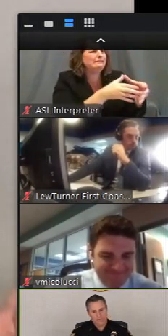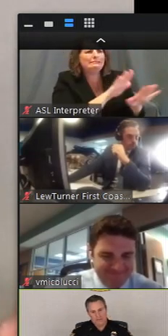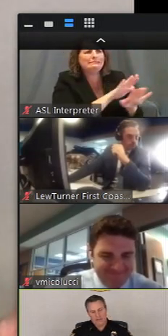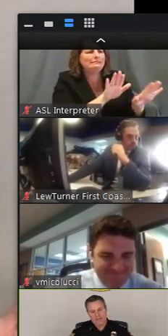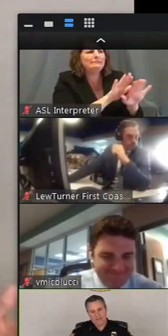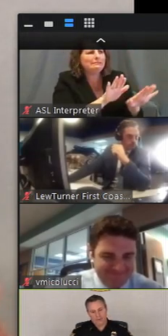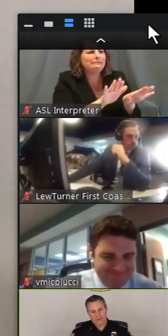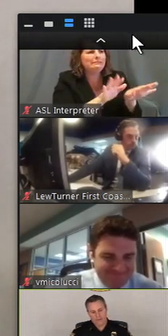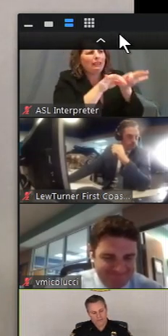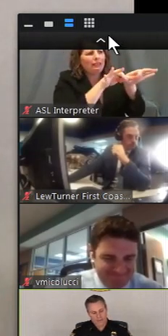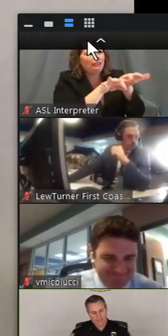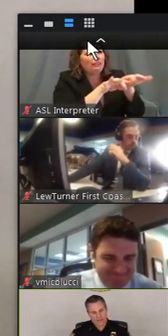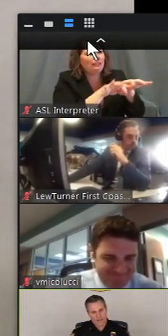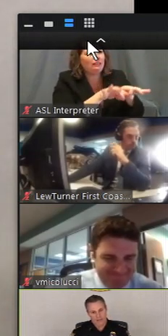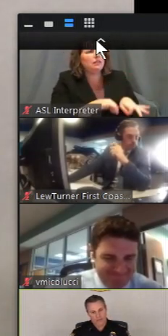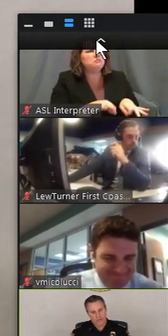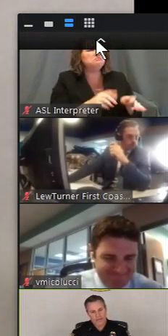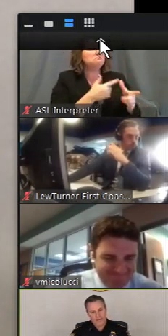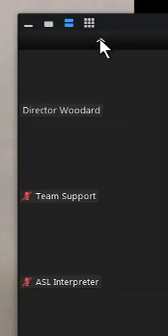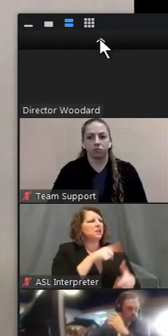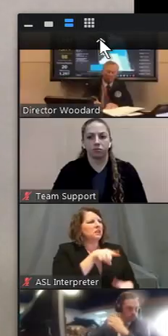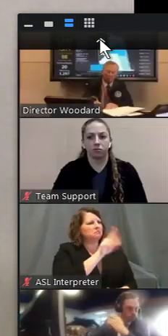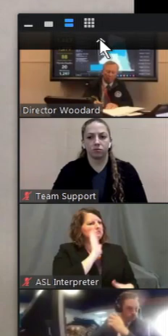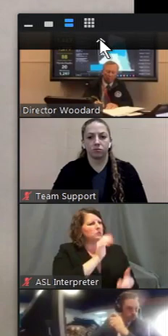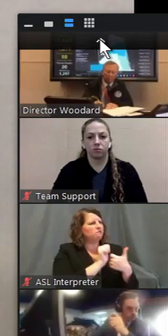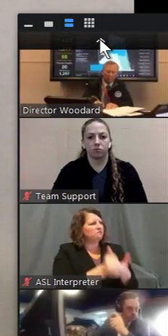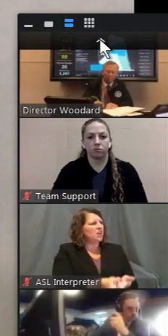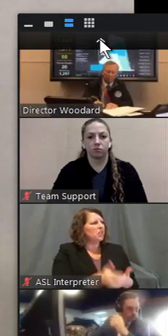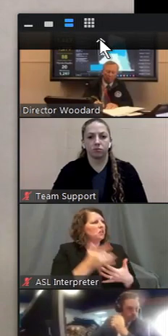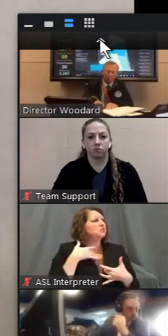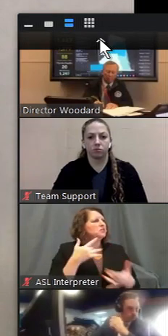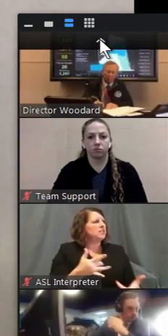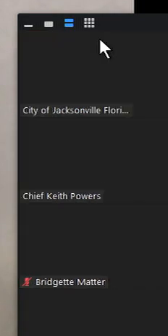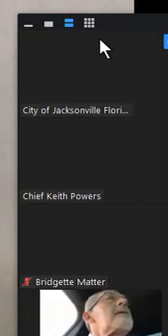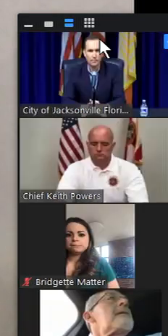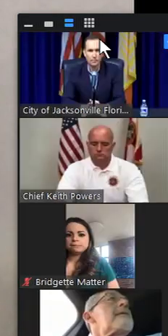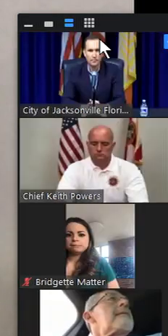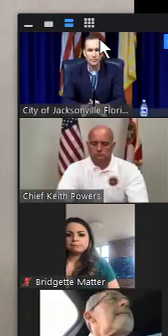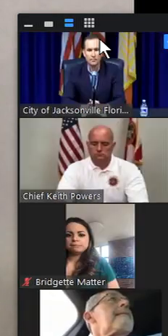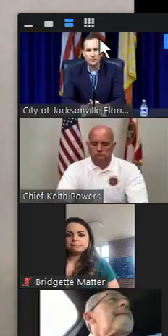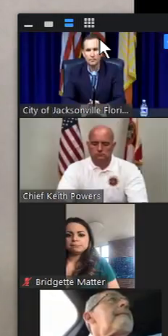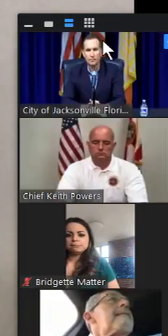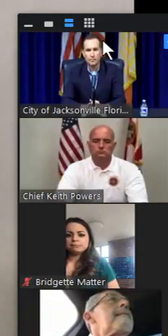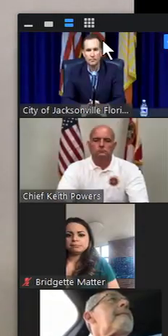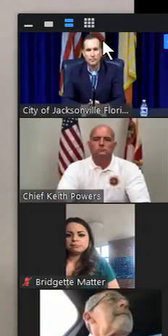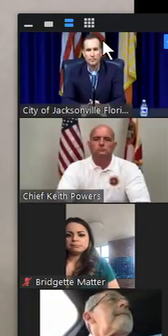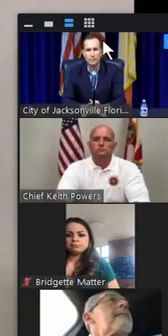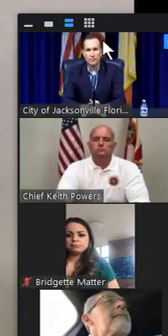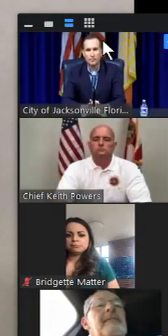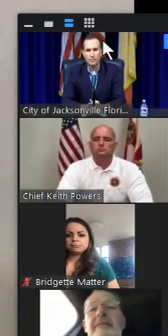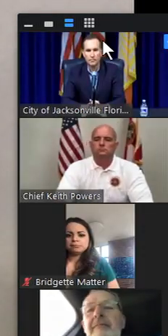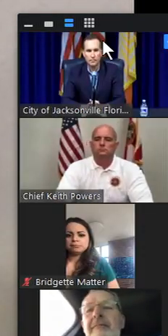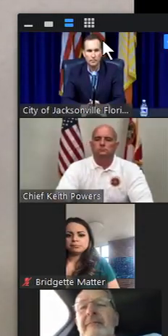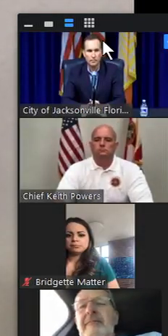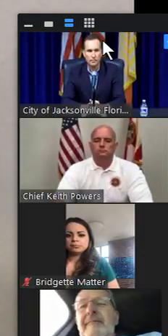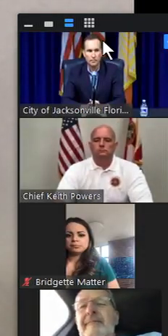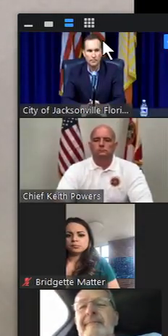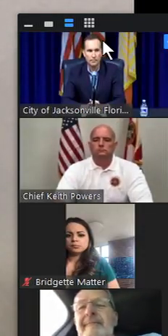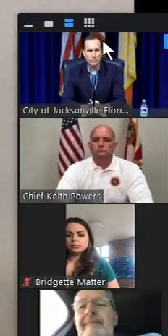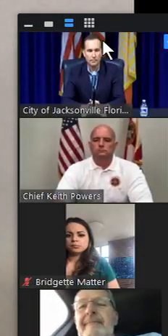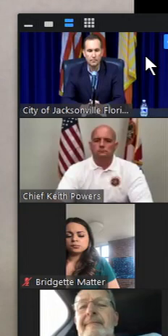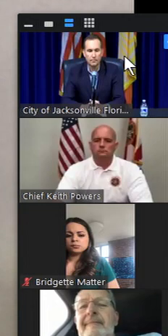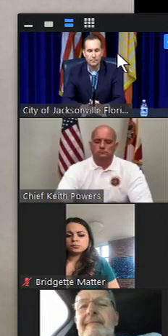that have sprinkled in along the way. But the reality of it is these businesses and these other places